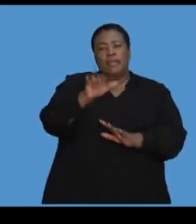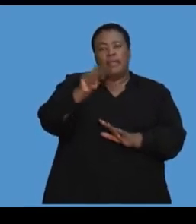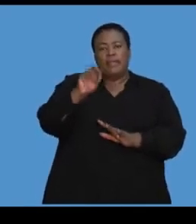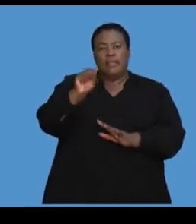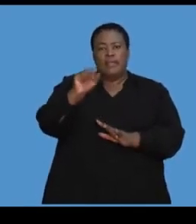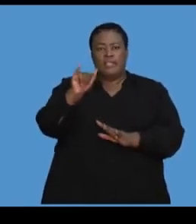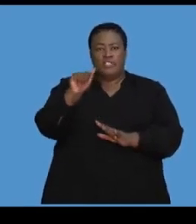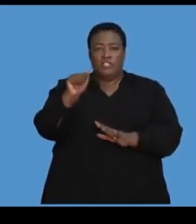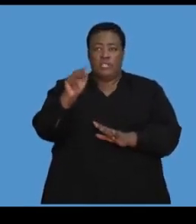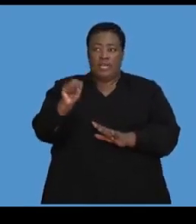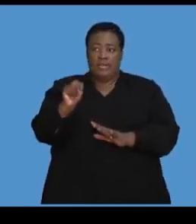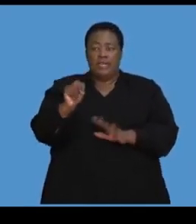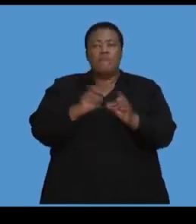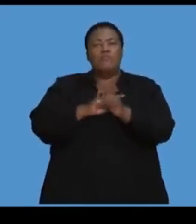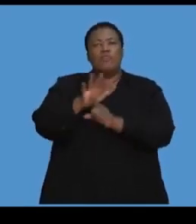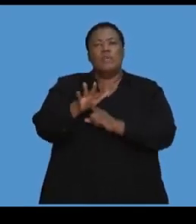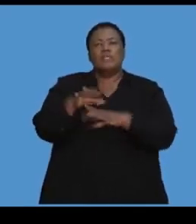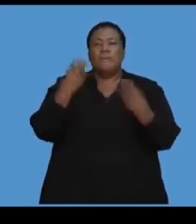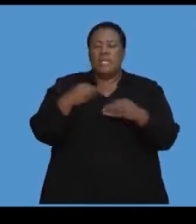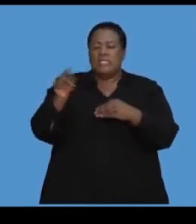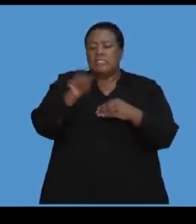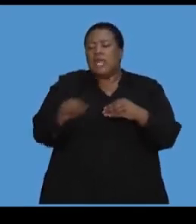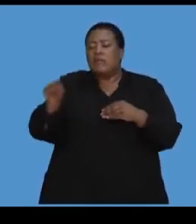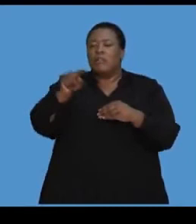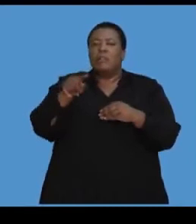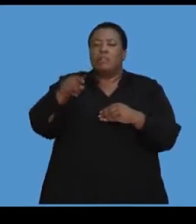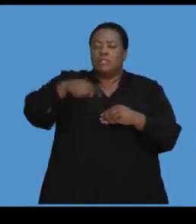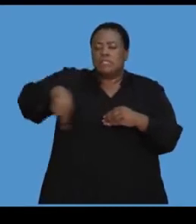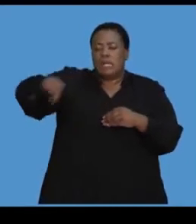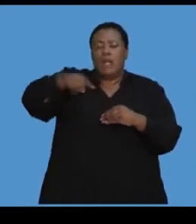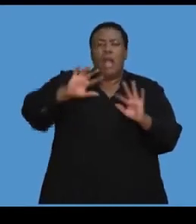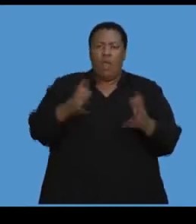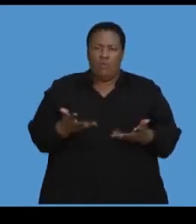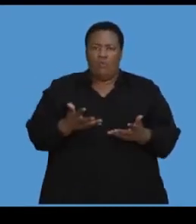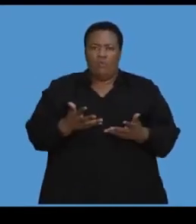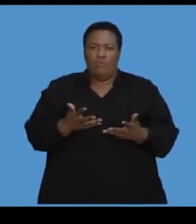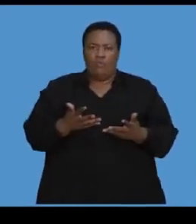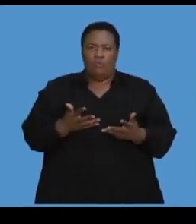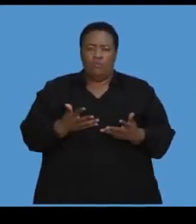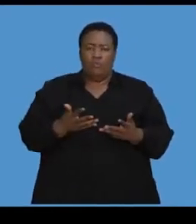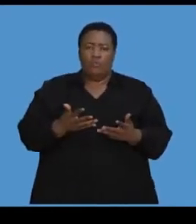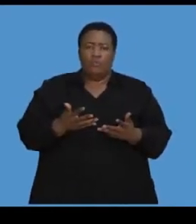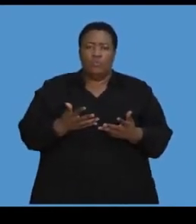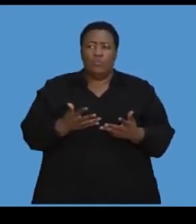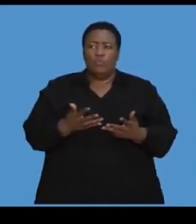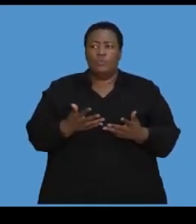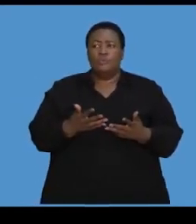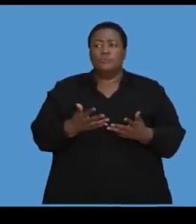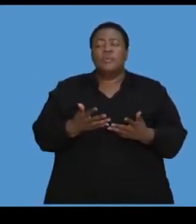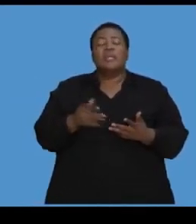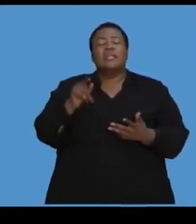school of thought influenced business cycles? How have the Keynesian, or how has the Keynesian, in brackets, endogenous school of